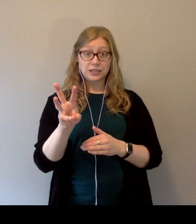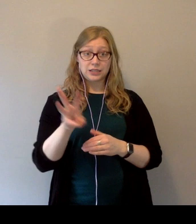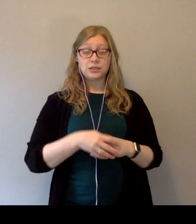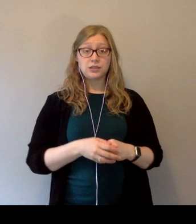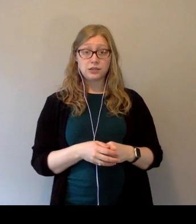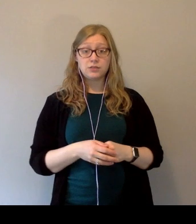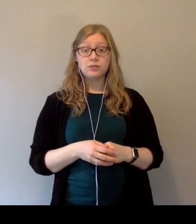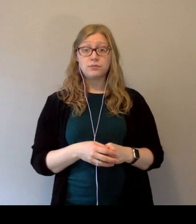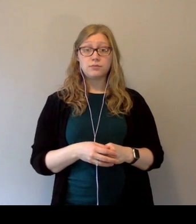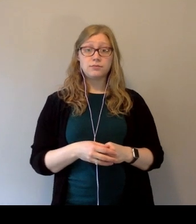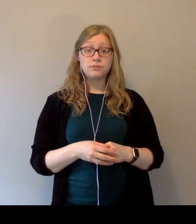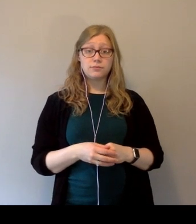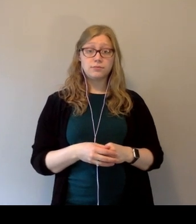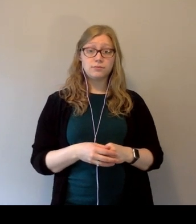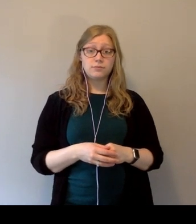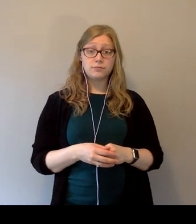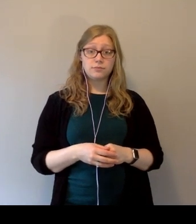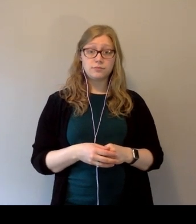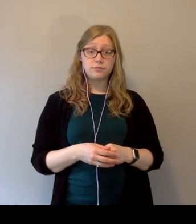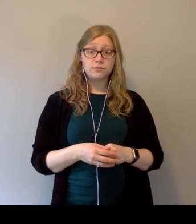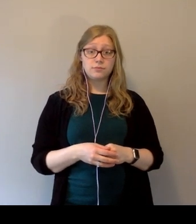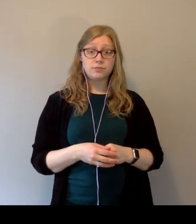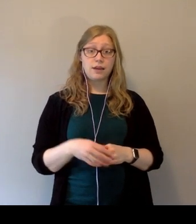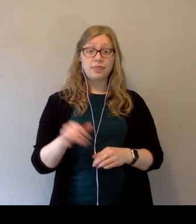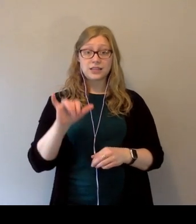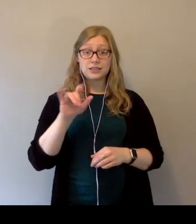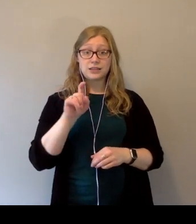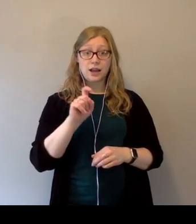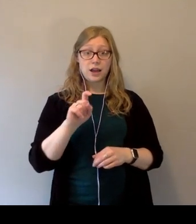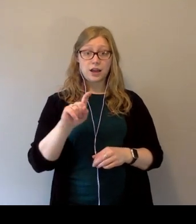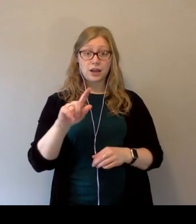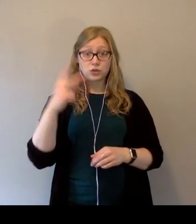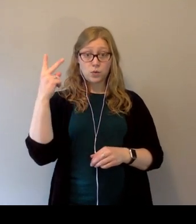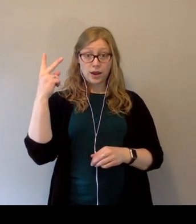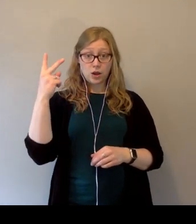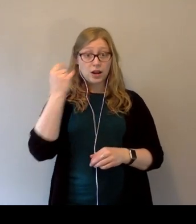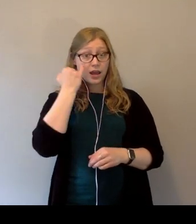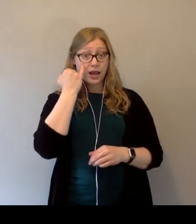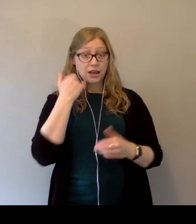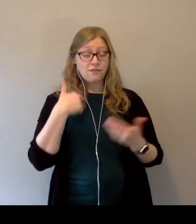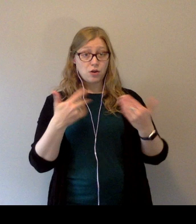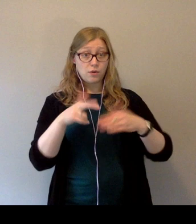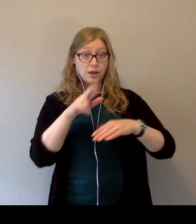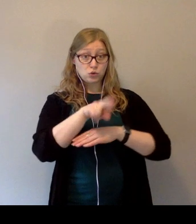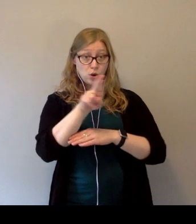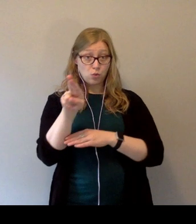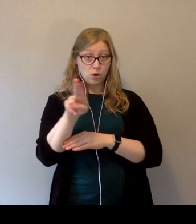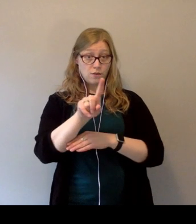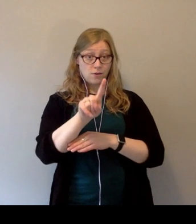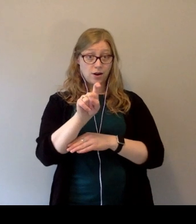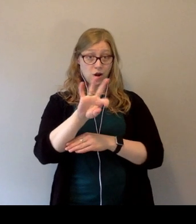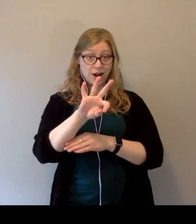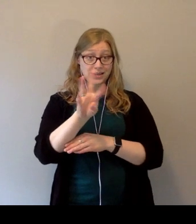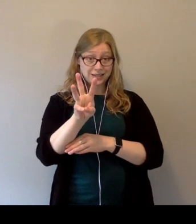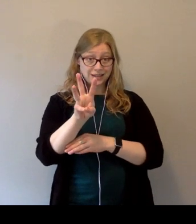196. And that's going to give you x squared. And if I take the square root of 196, you get